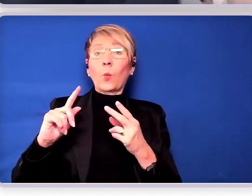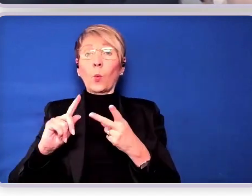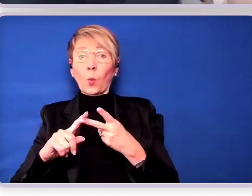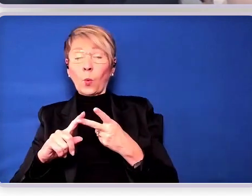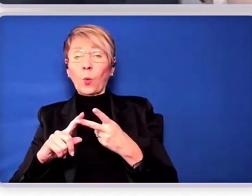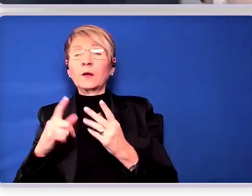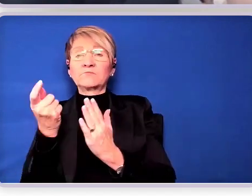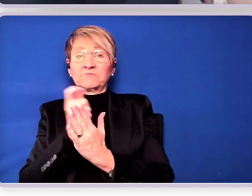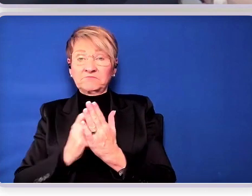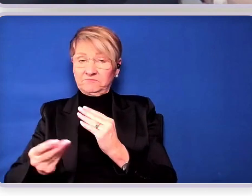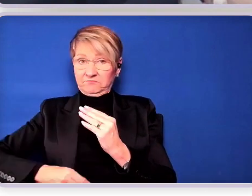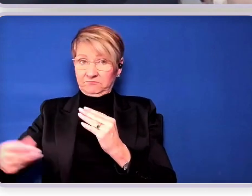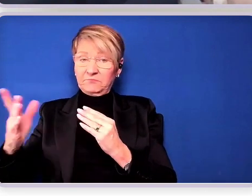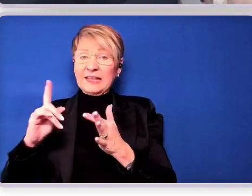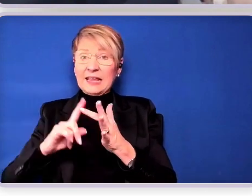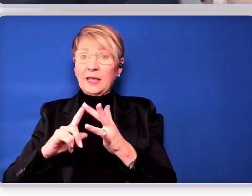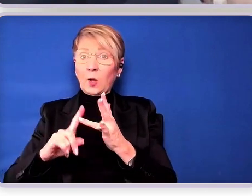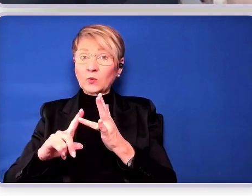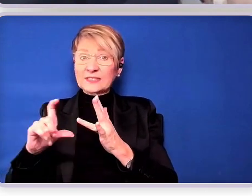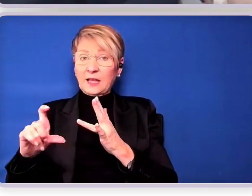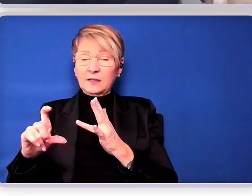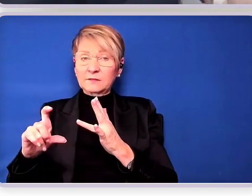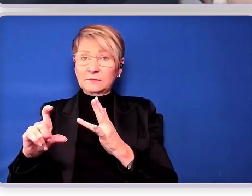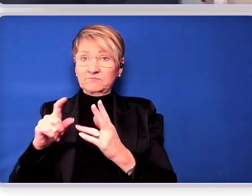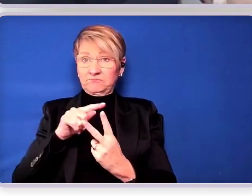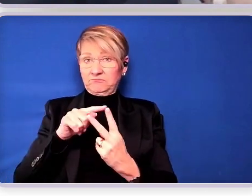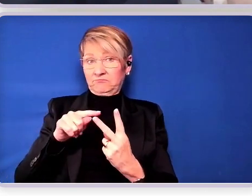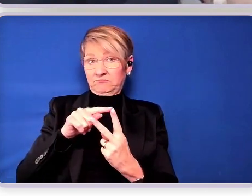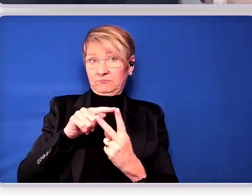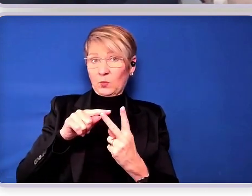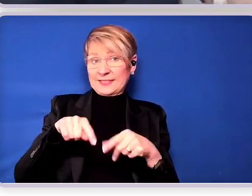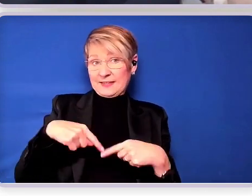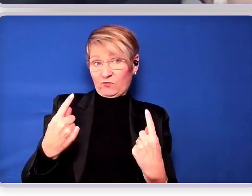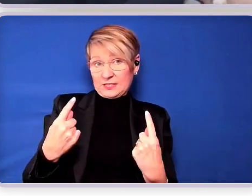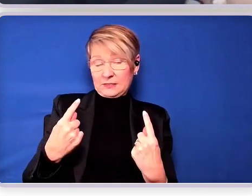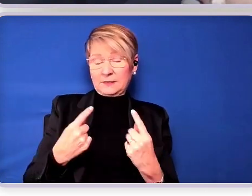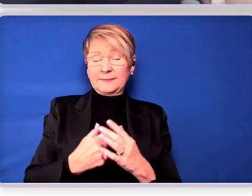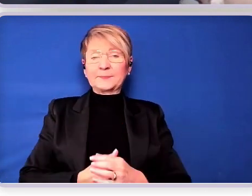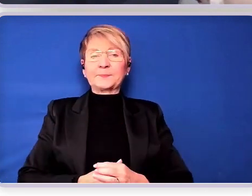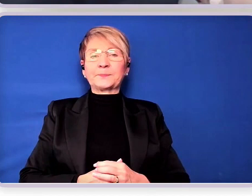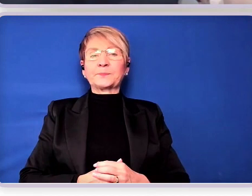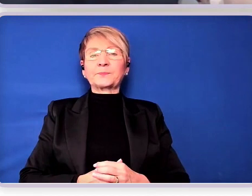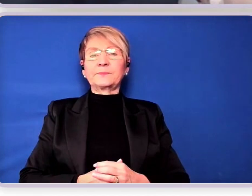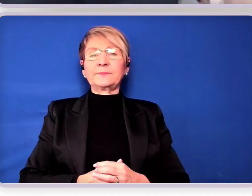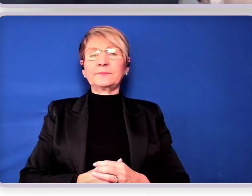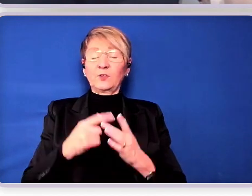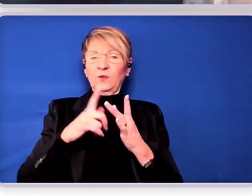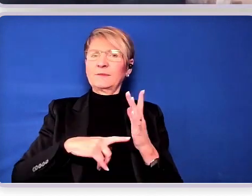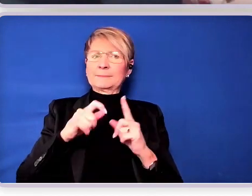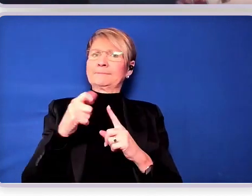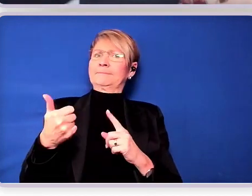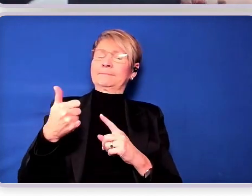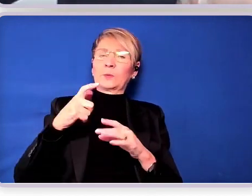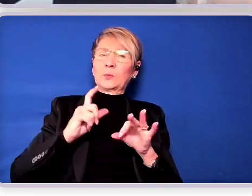one. Yeah, it is a good one. In terms of mediation, I mean, most matters